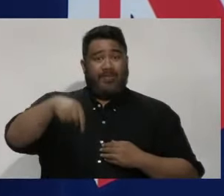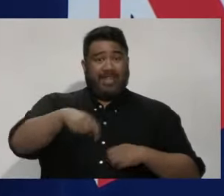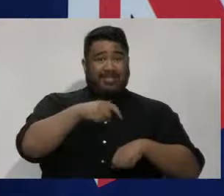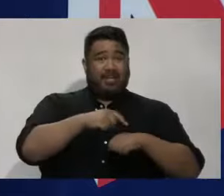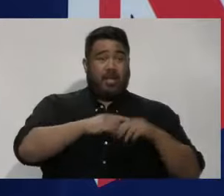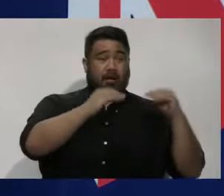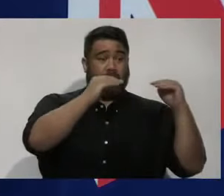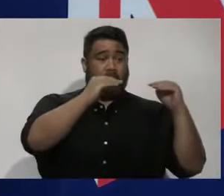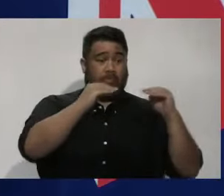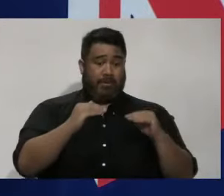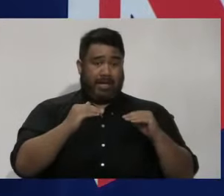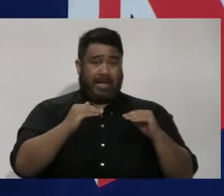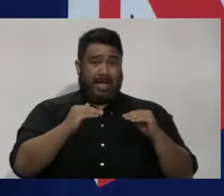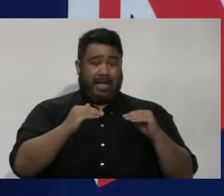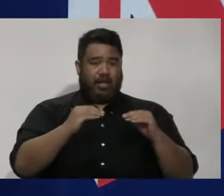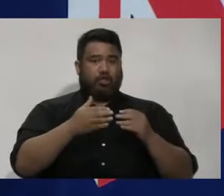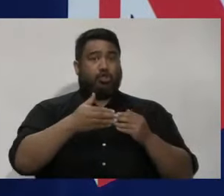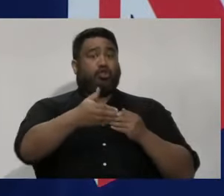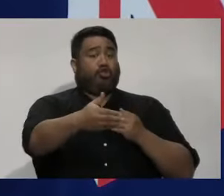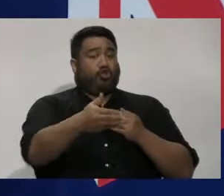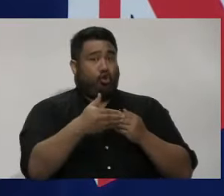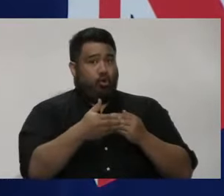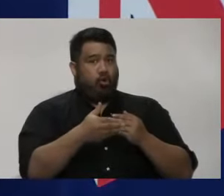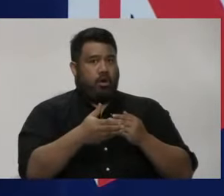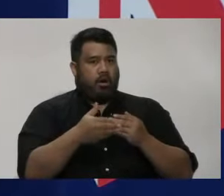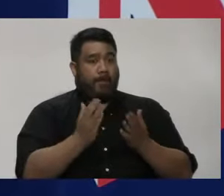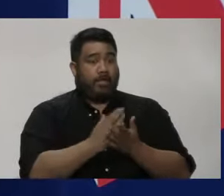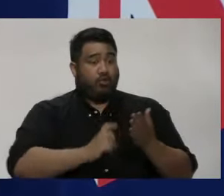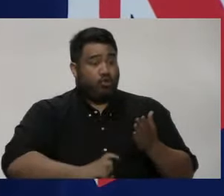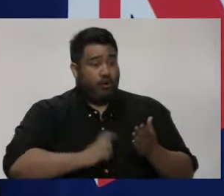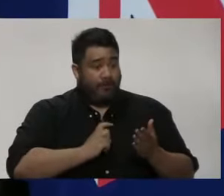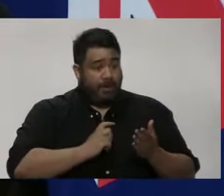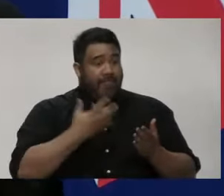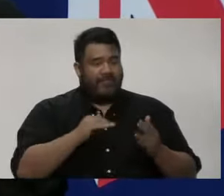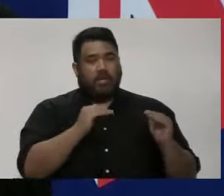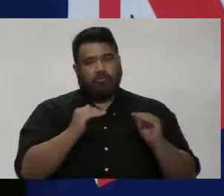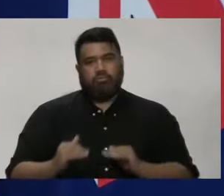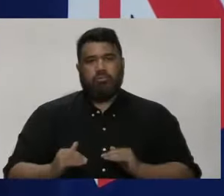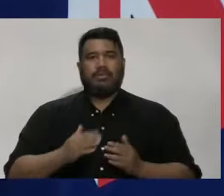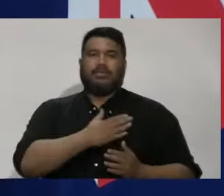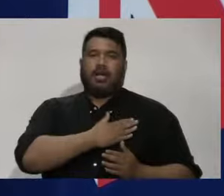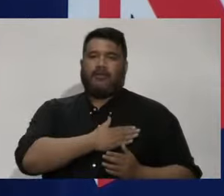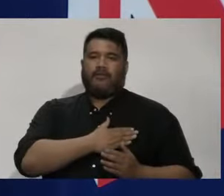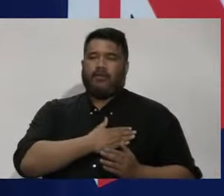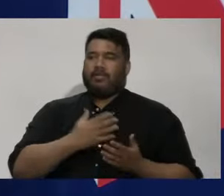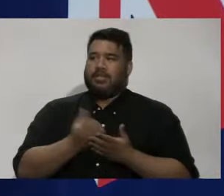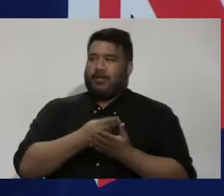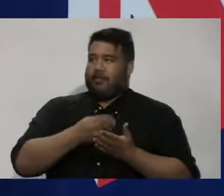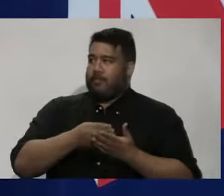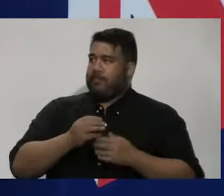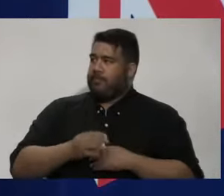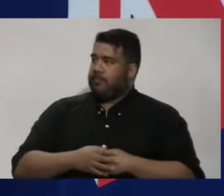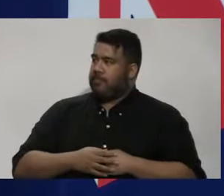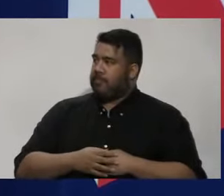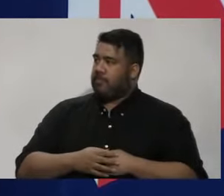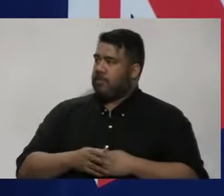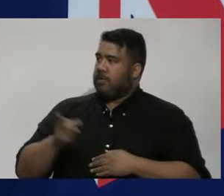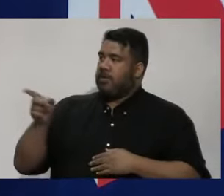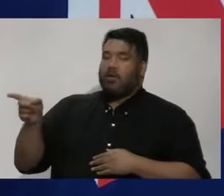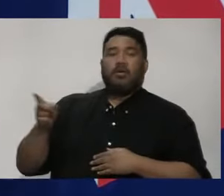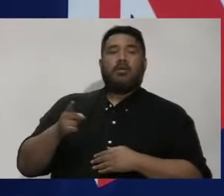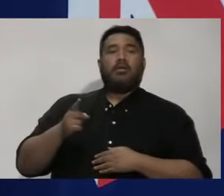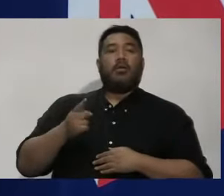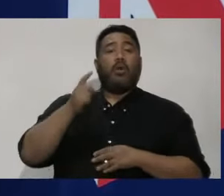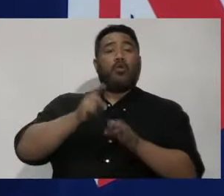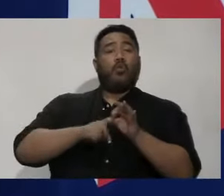as possible, but also one where we can have certainty, we can move with confidence. Mr. Yeah, I'll come to you. Thank you. With the